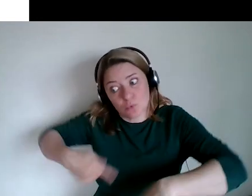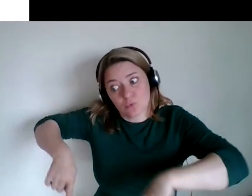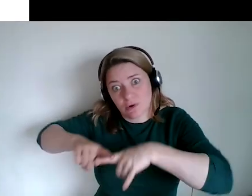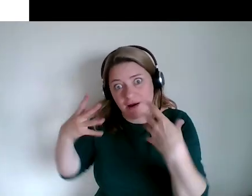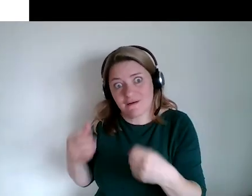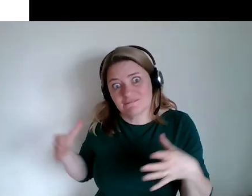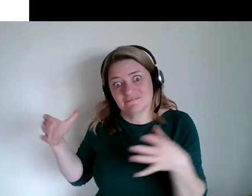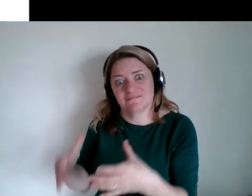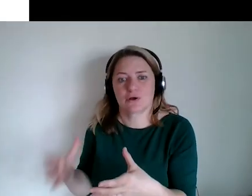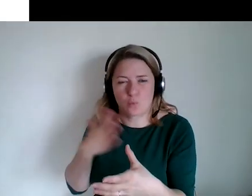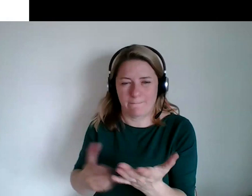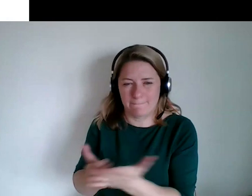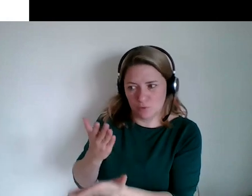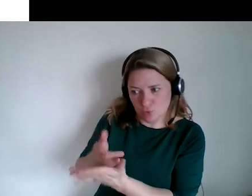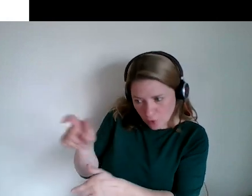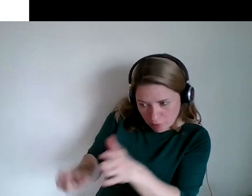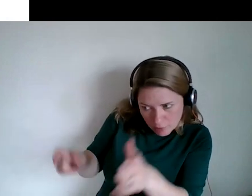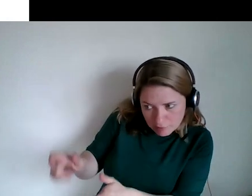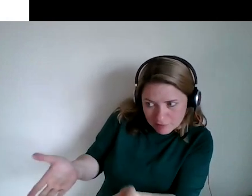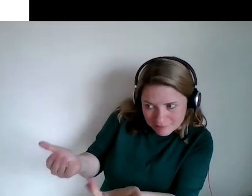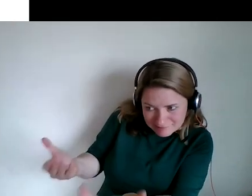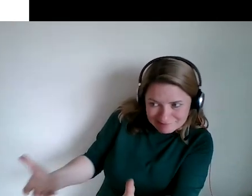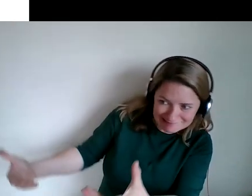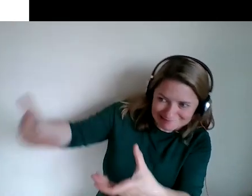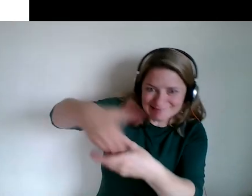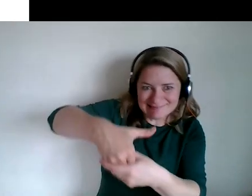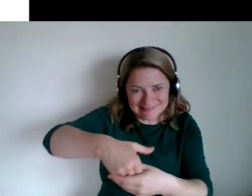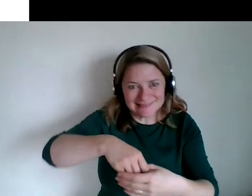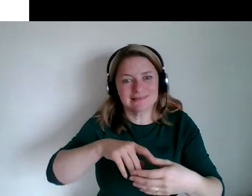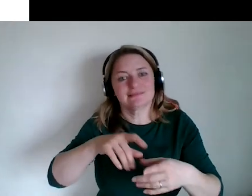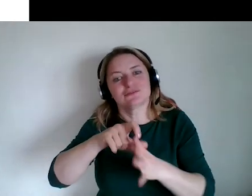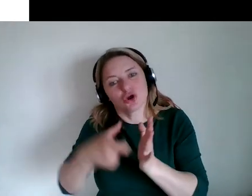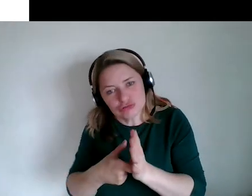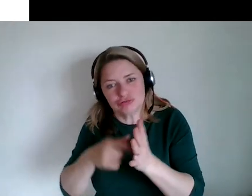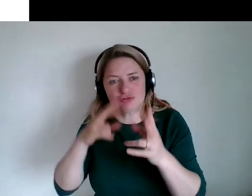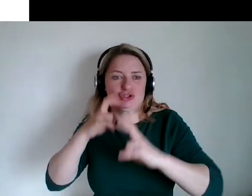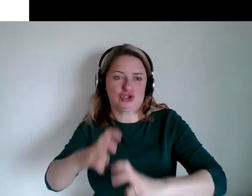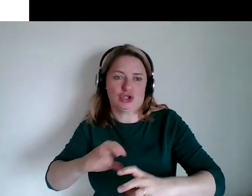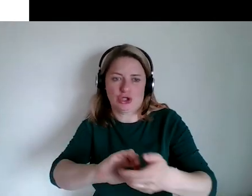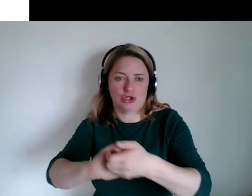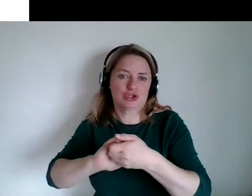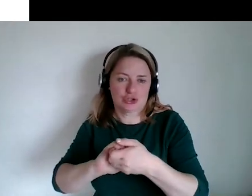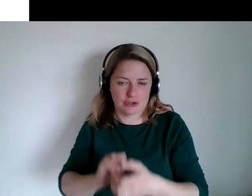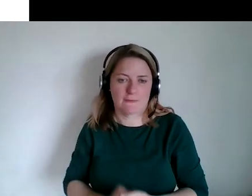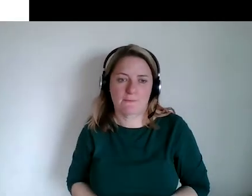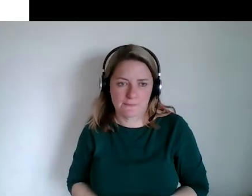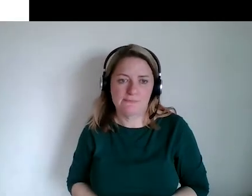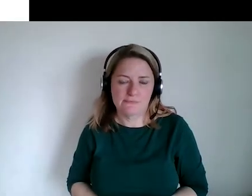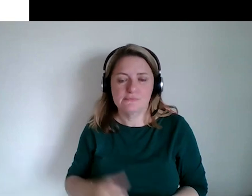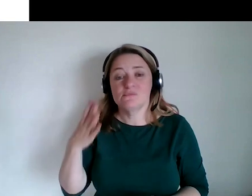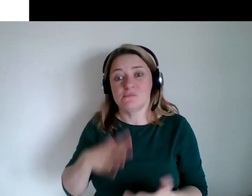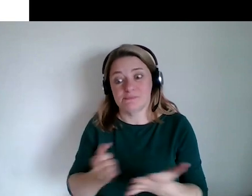want to pull through those interested individuals into doctoral research programs. We want to